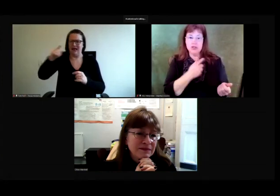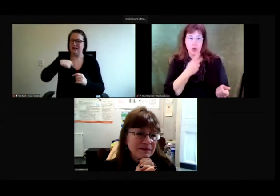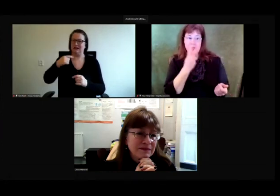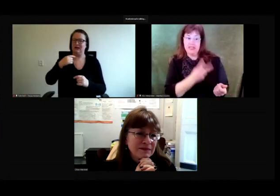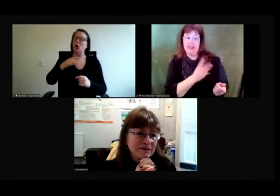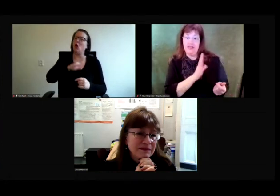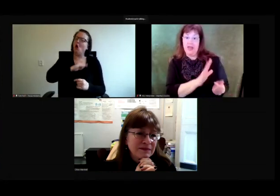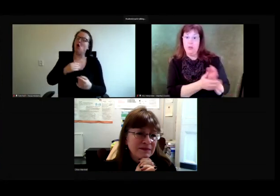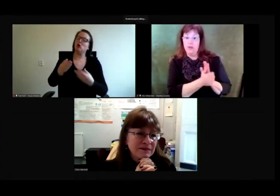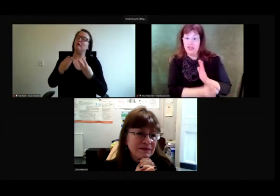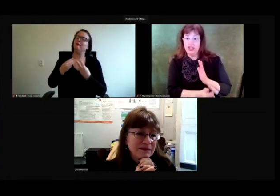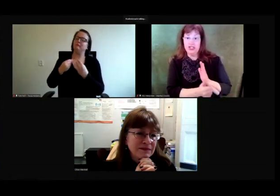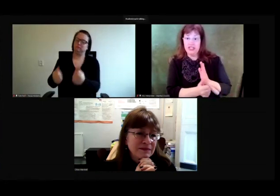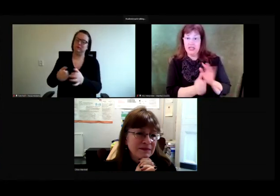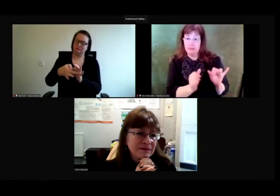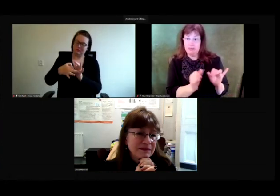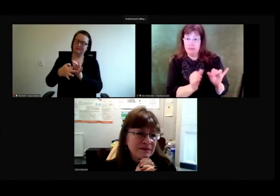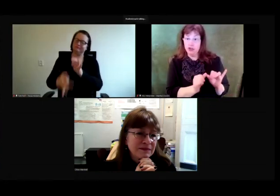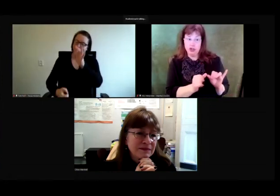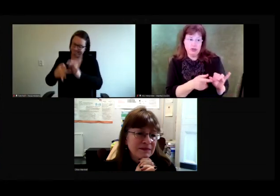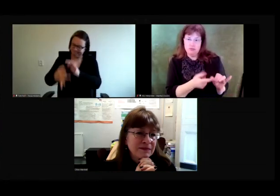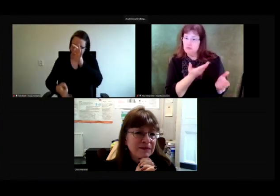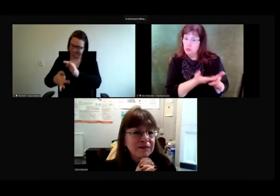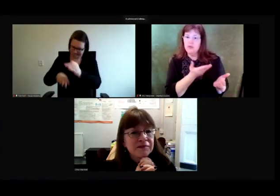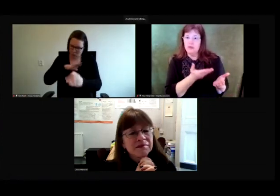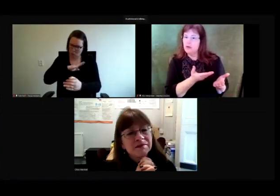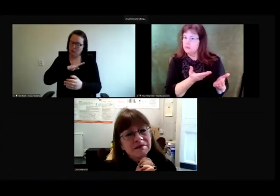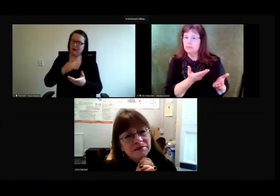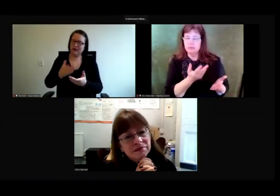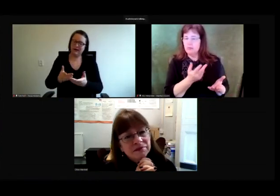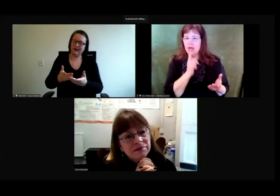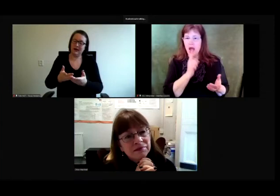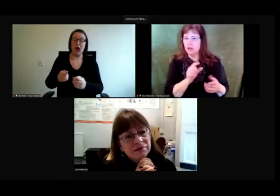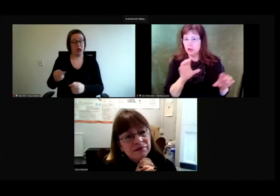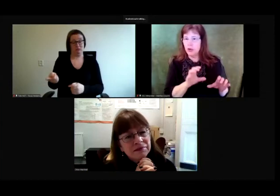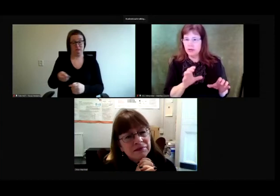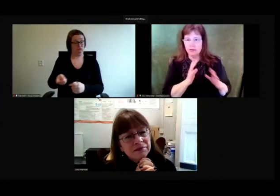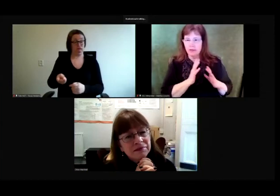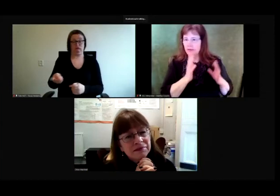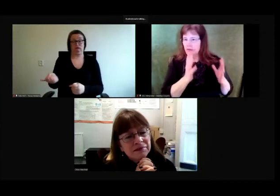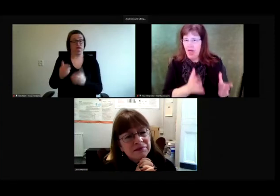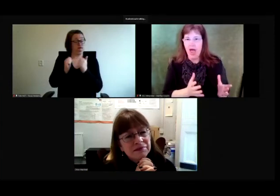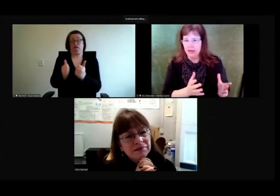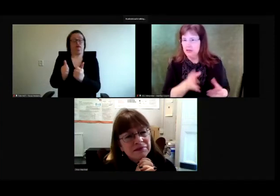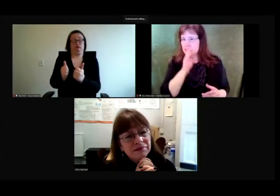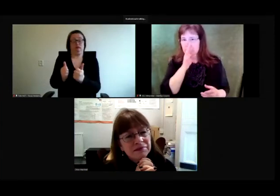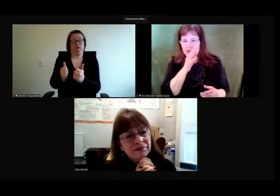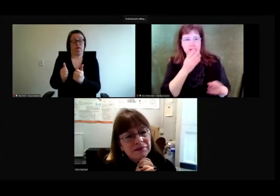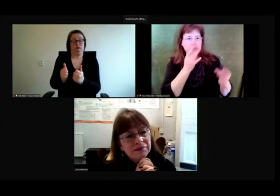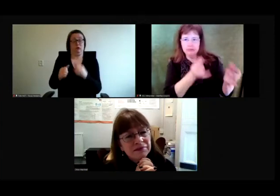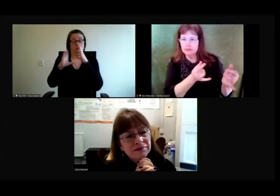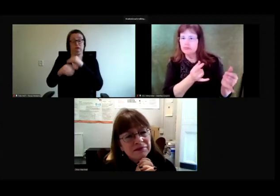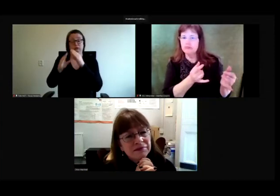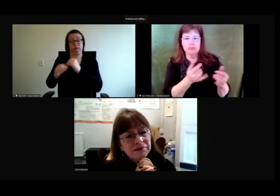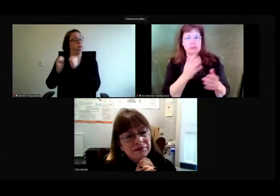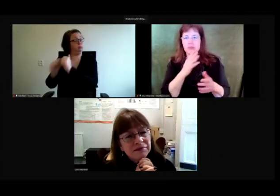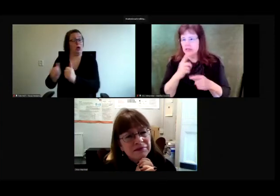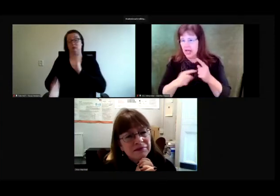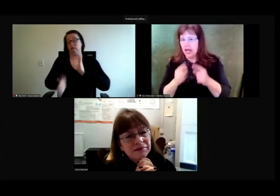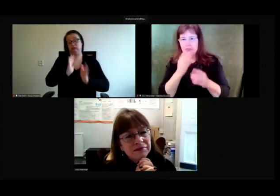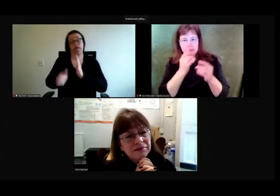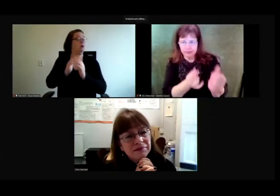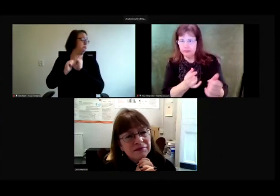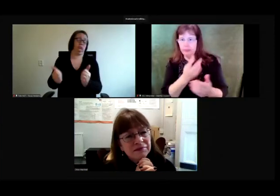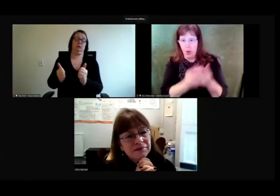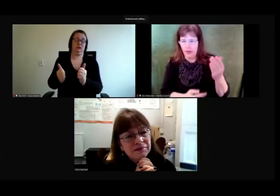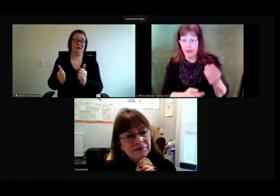measures I did or that I used, they are doing fine. They speak really well and they sign really well. So